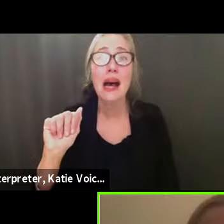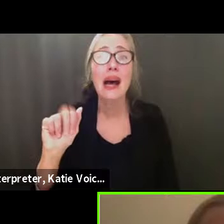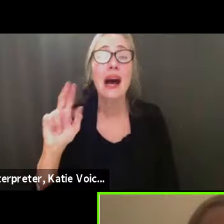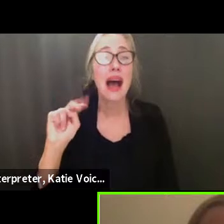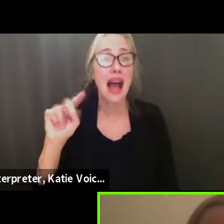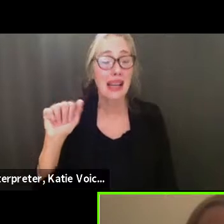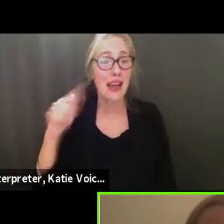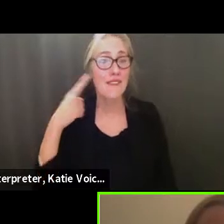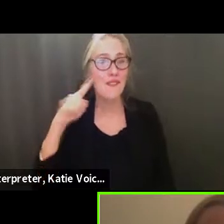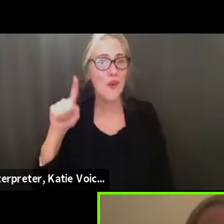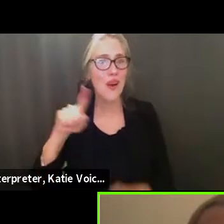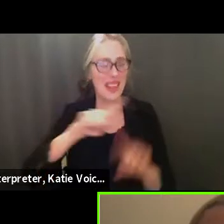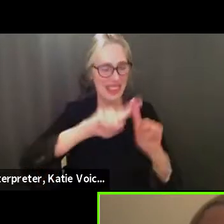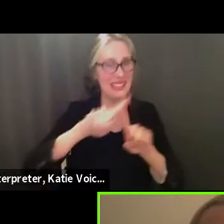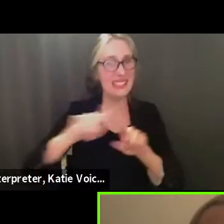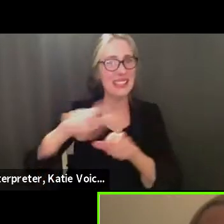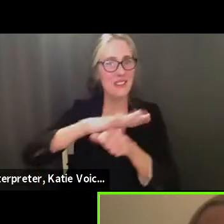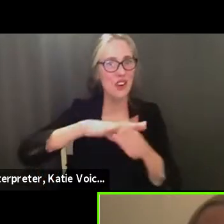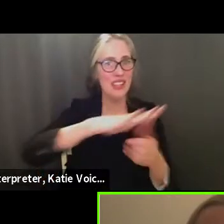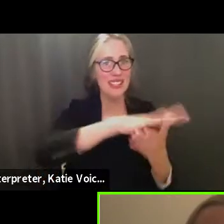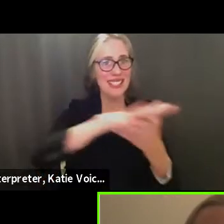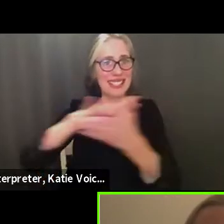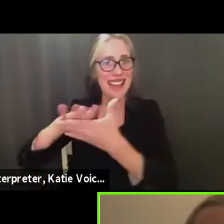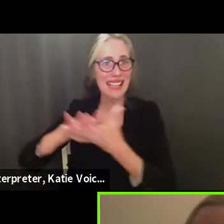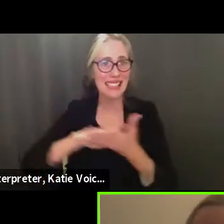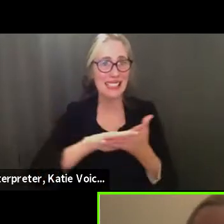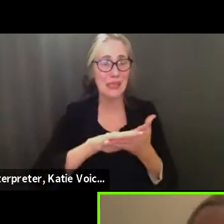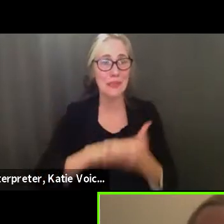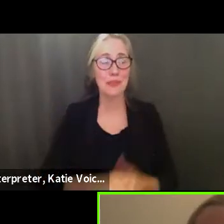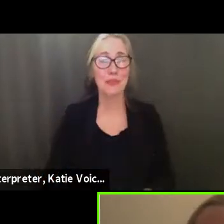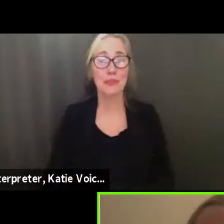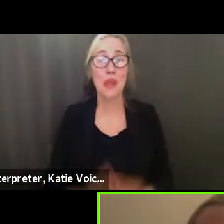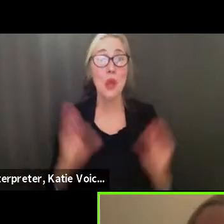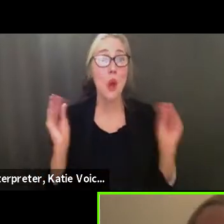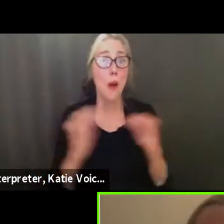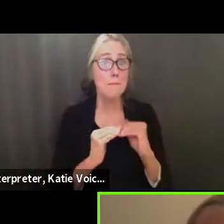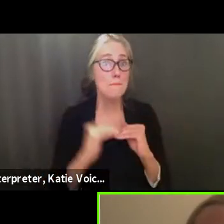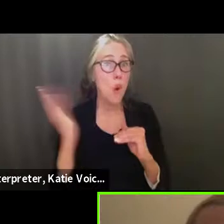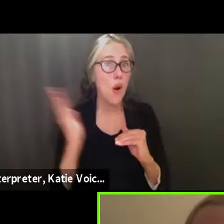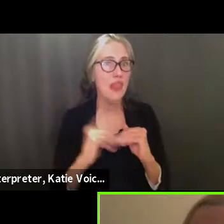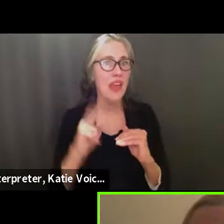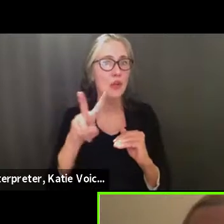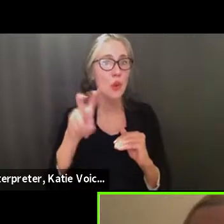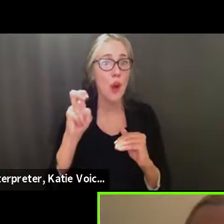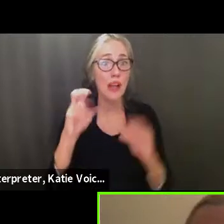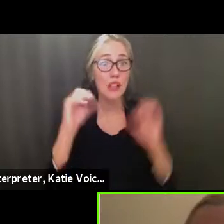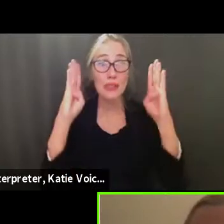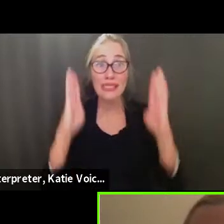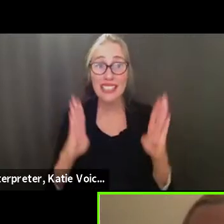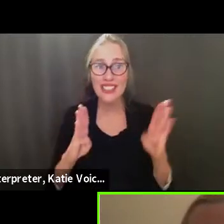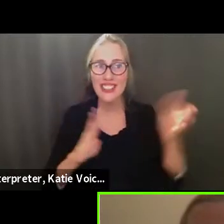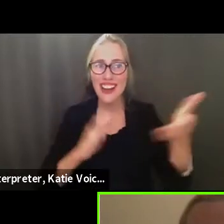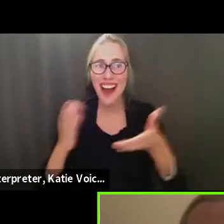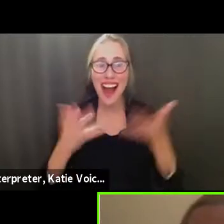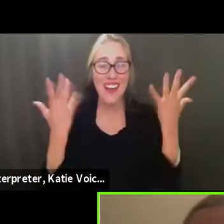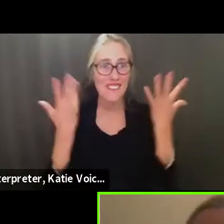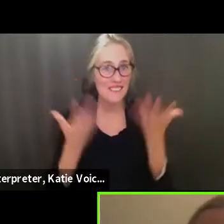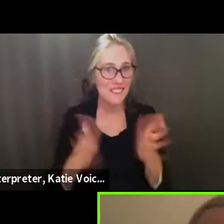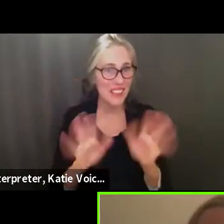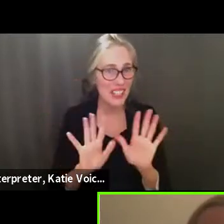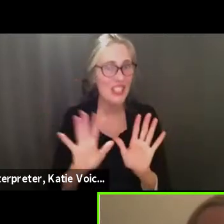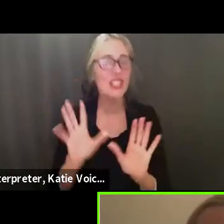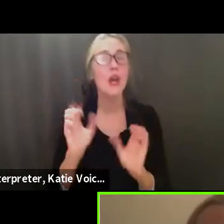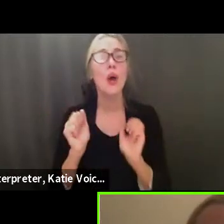coordinate those programs. We have over 200 teachers that we have been able to hire, including, as I mentioned